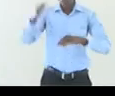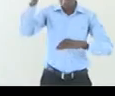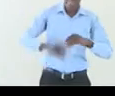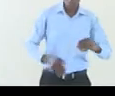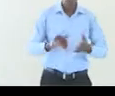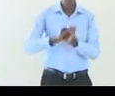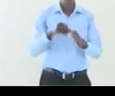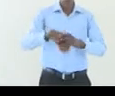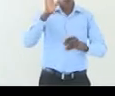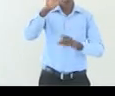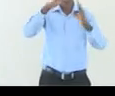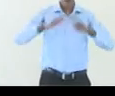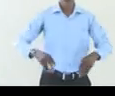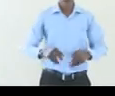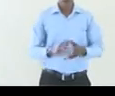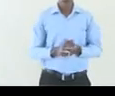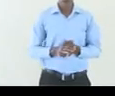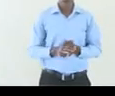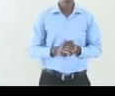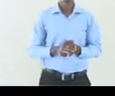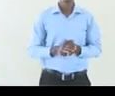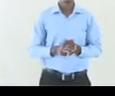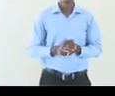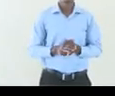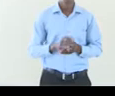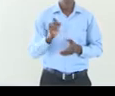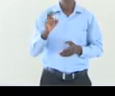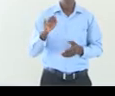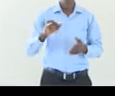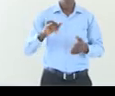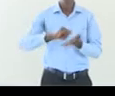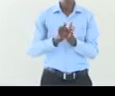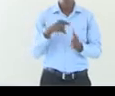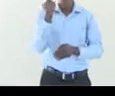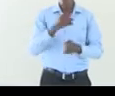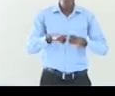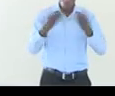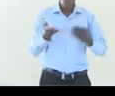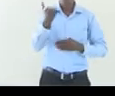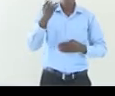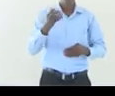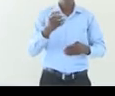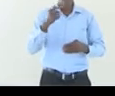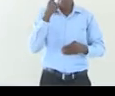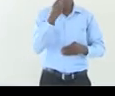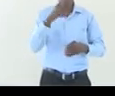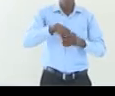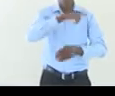all of us in the elite are equally guilty and must do something for the poor of this country.